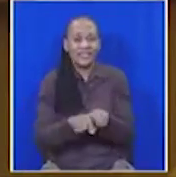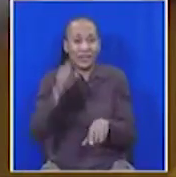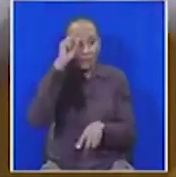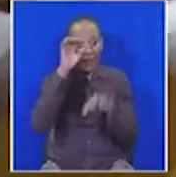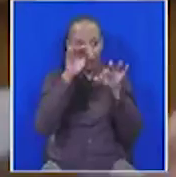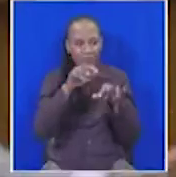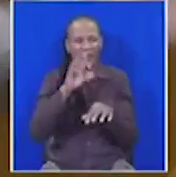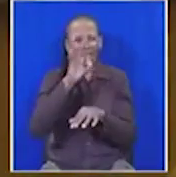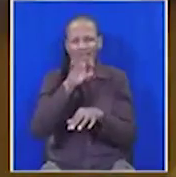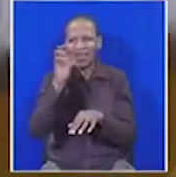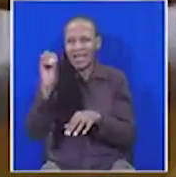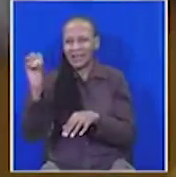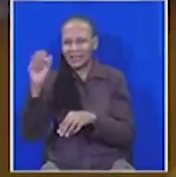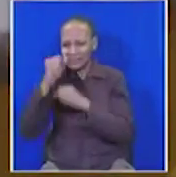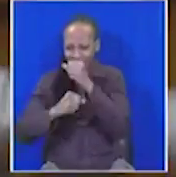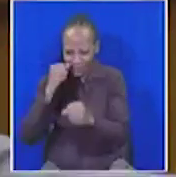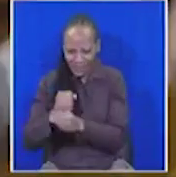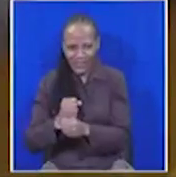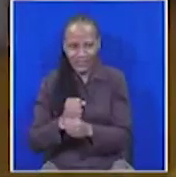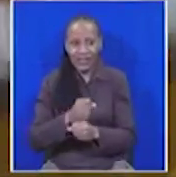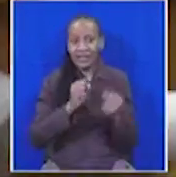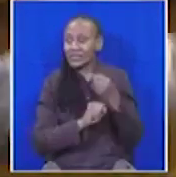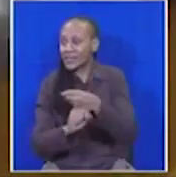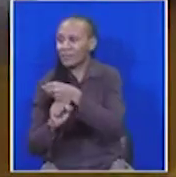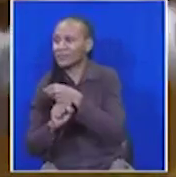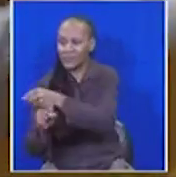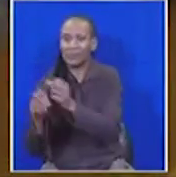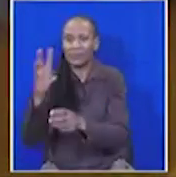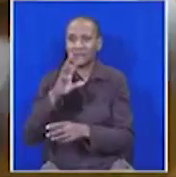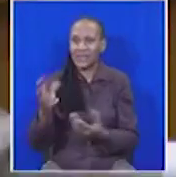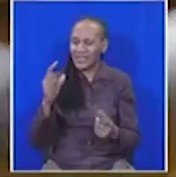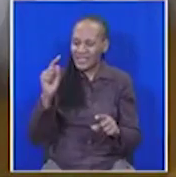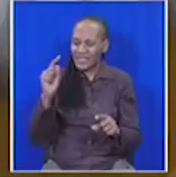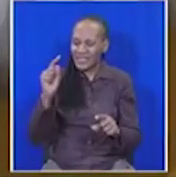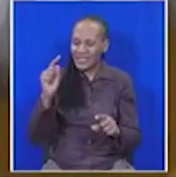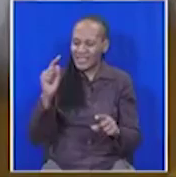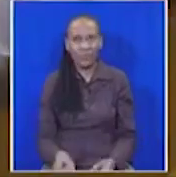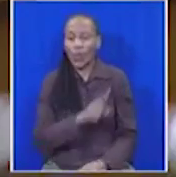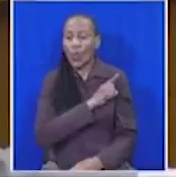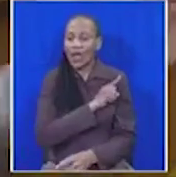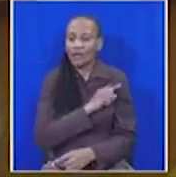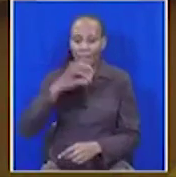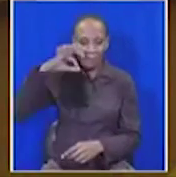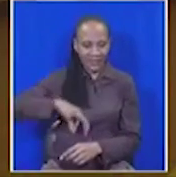oppressed for 300 years will support the democratic alliance and be there just for meaningful